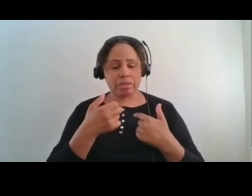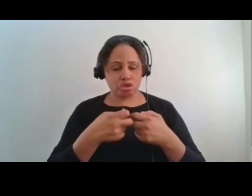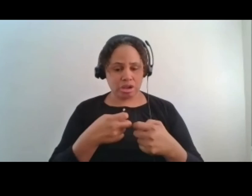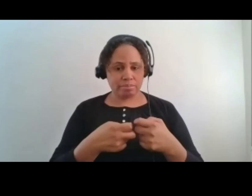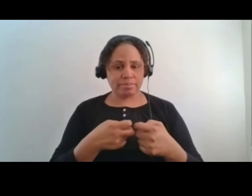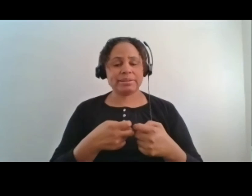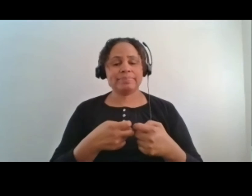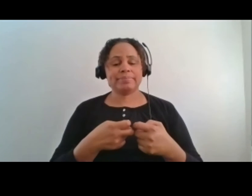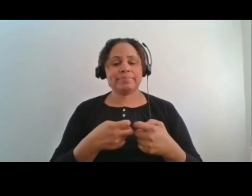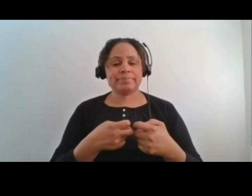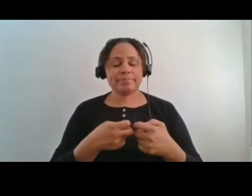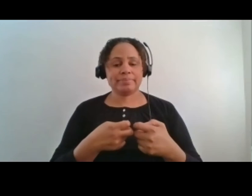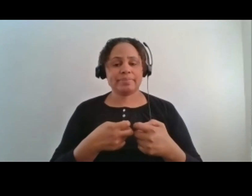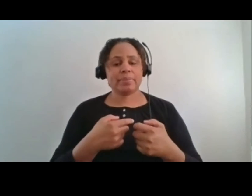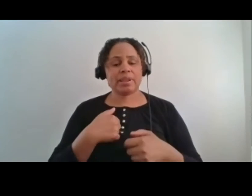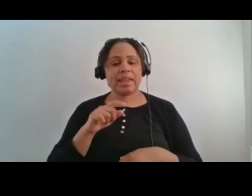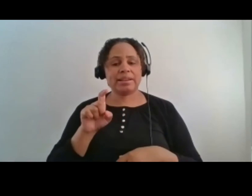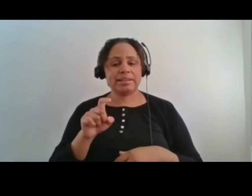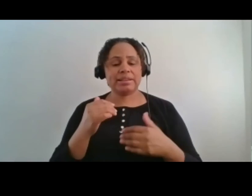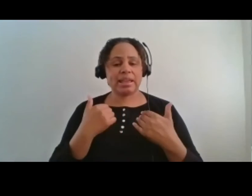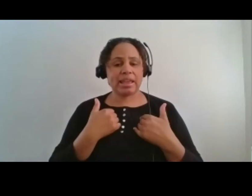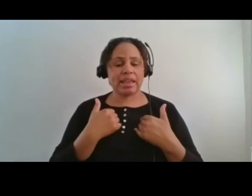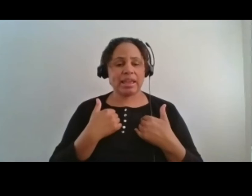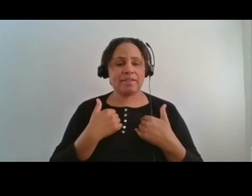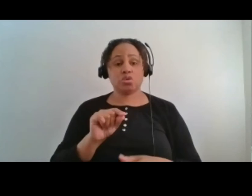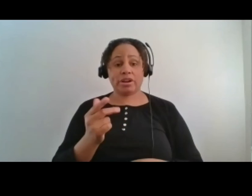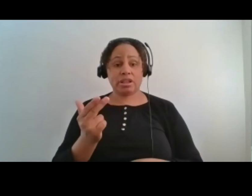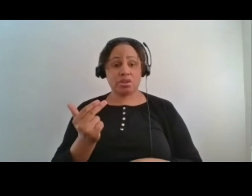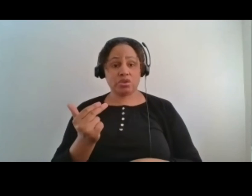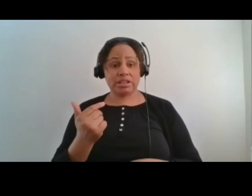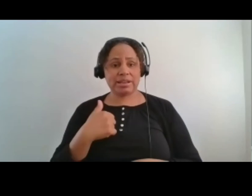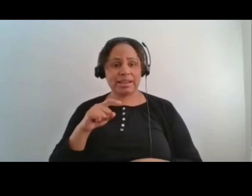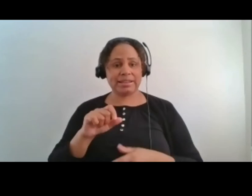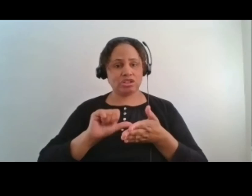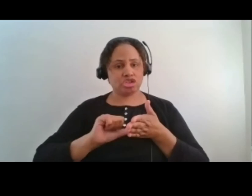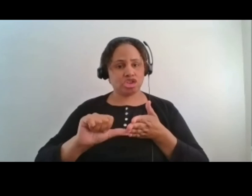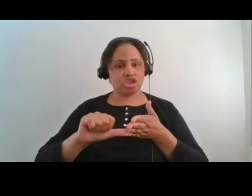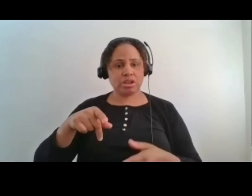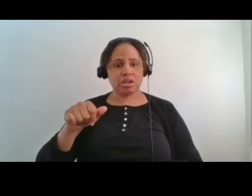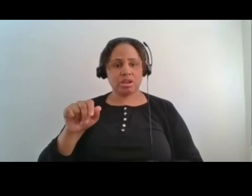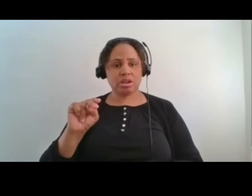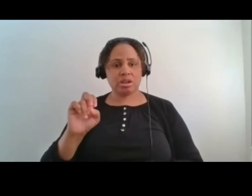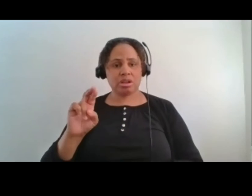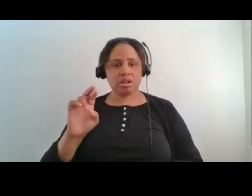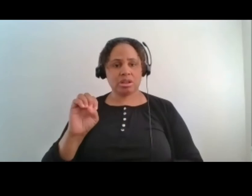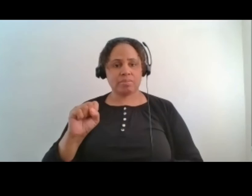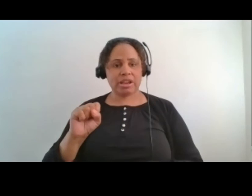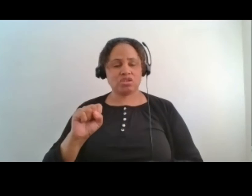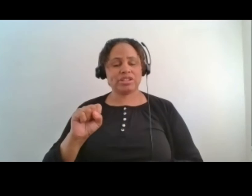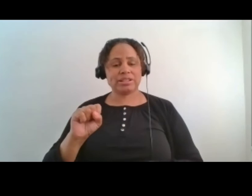2013, I had to have a pancreatic surgery because I had developed stones in my pancreatic